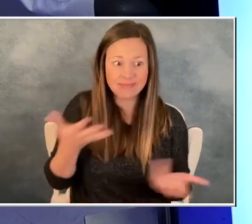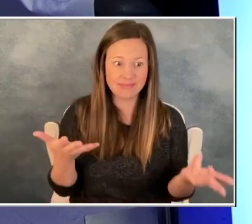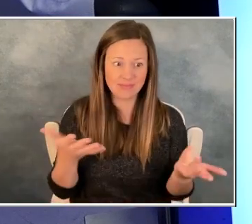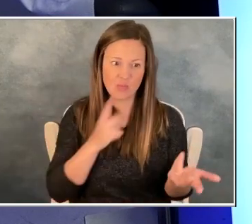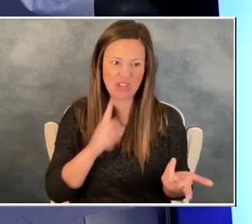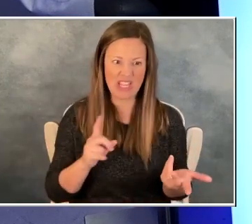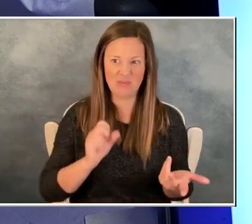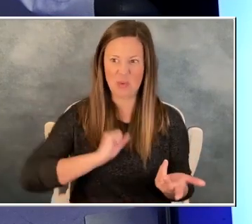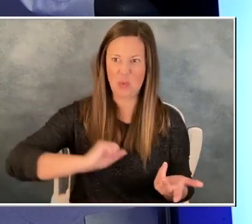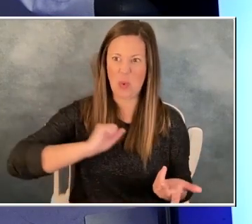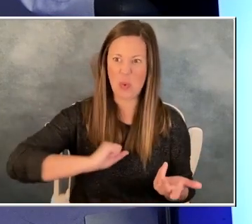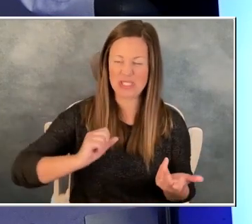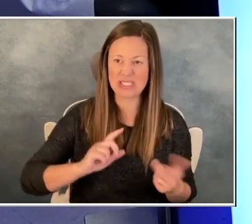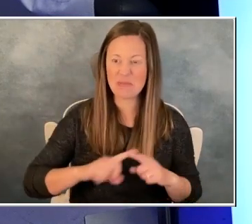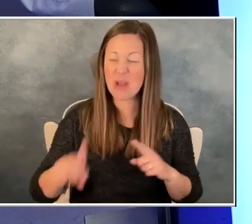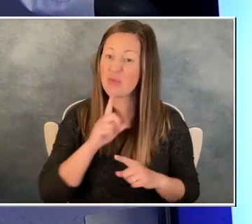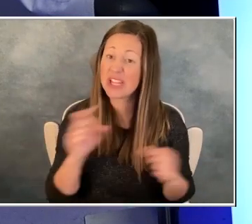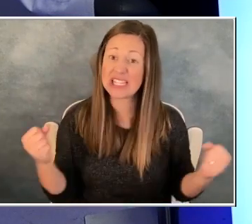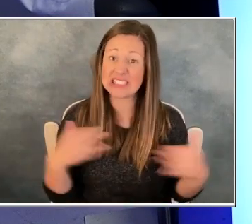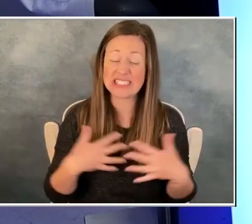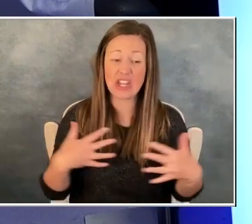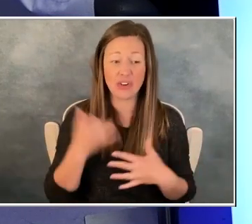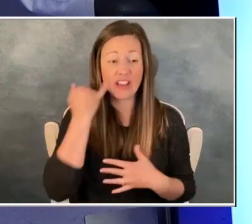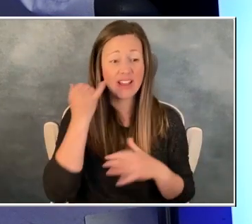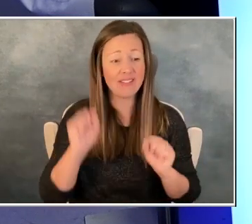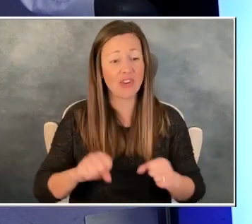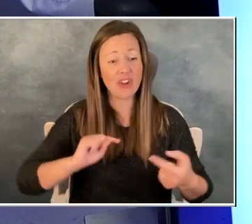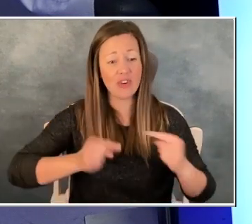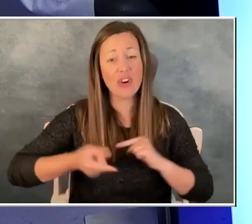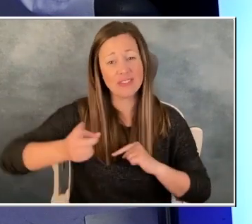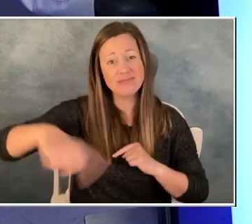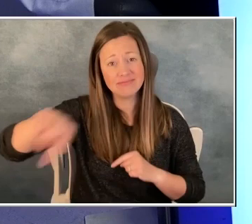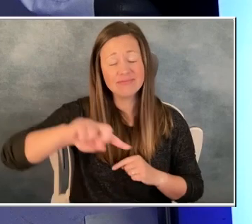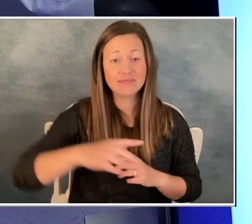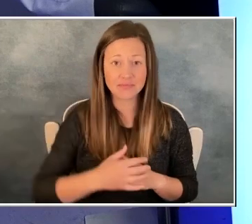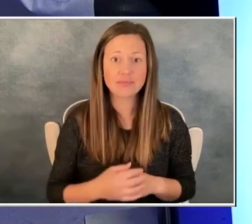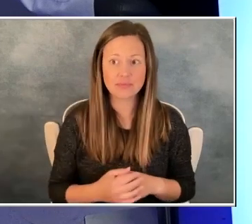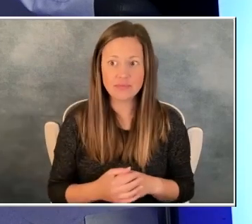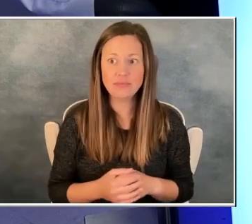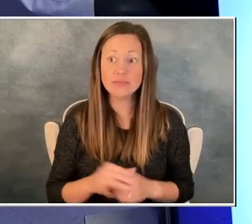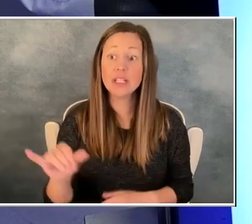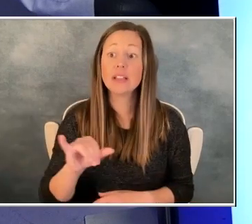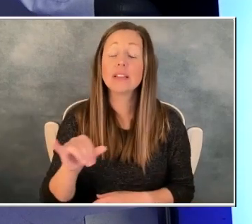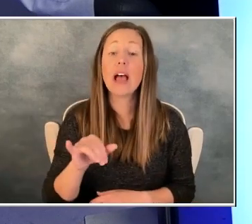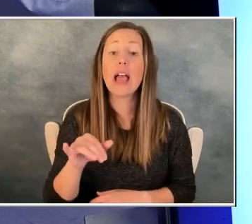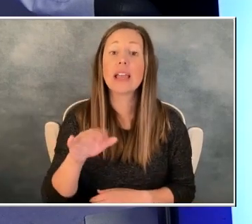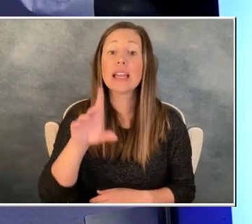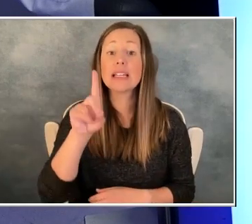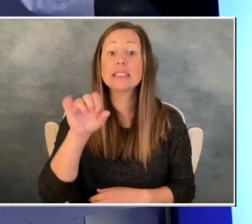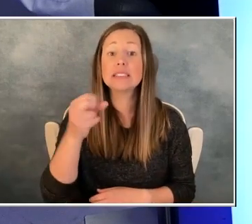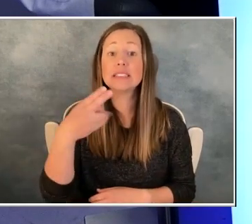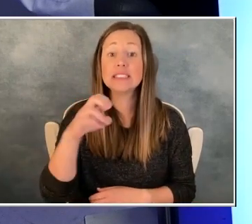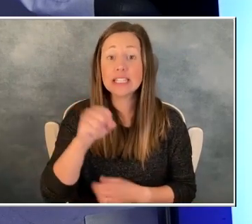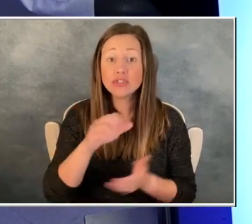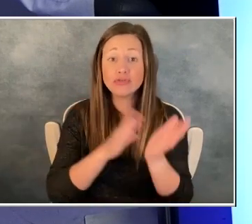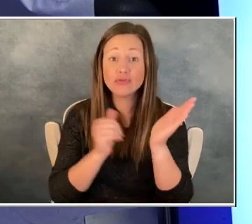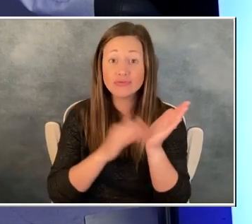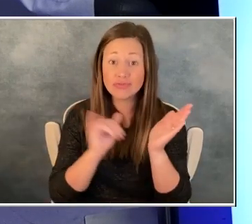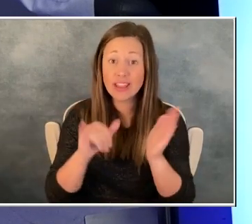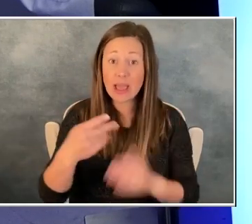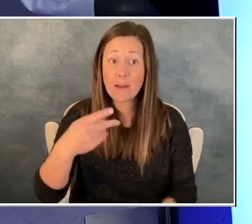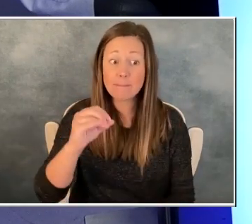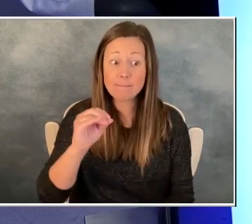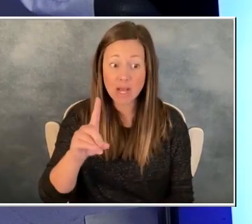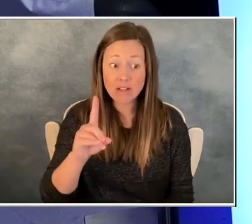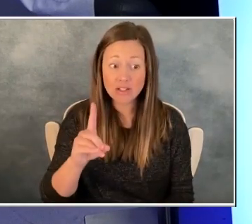really scary when it's something that could really hurt them, which is something like a dish detergent pod. So Dr. Thornton, I want to continue